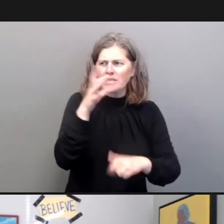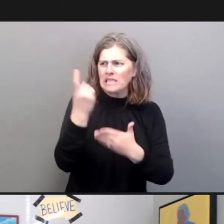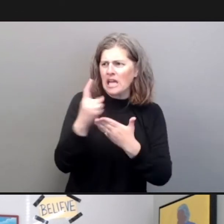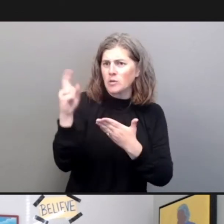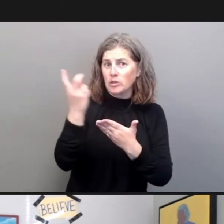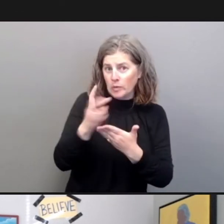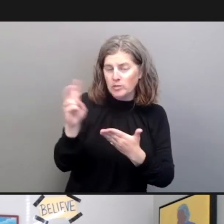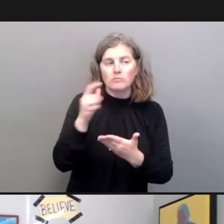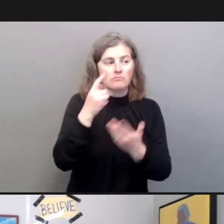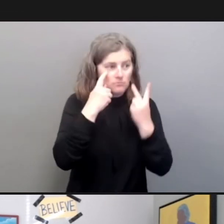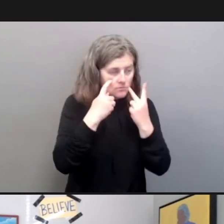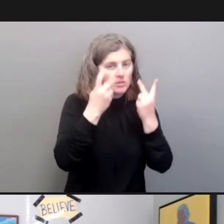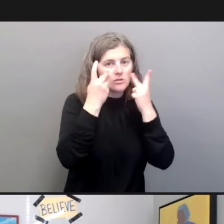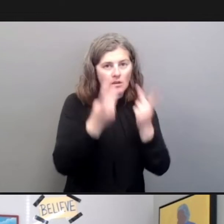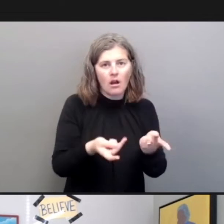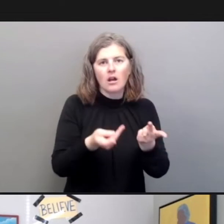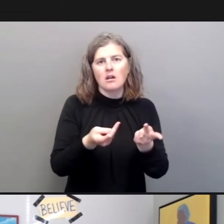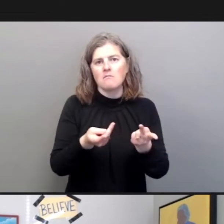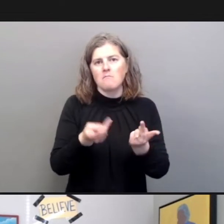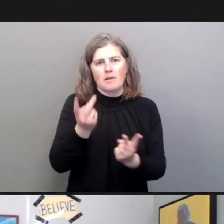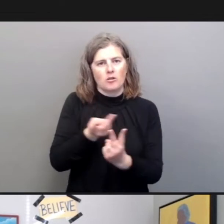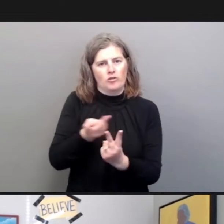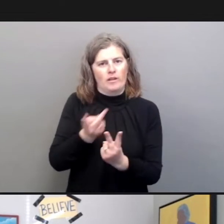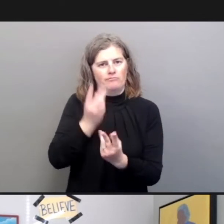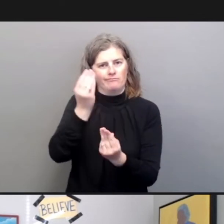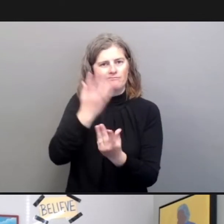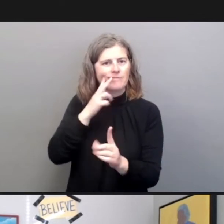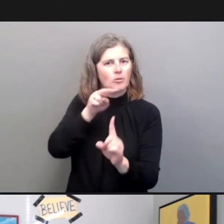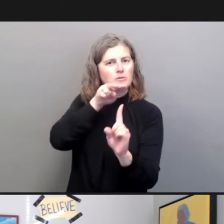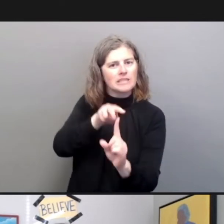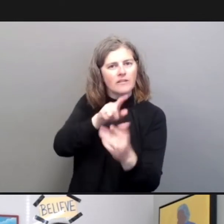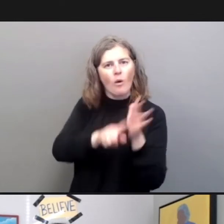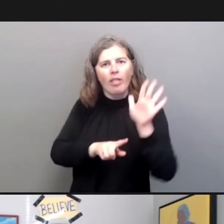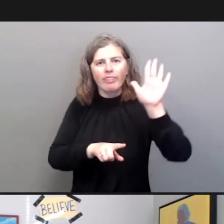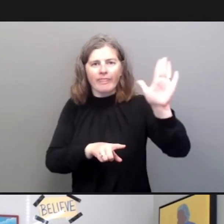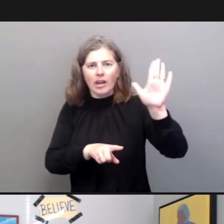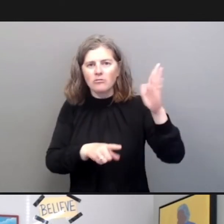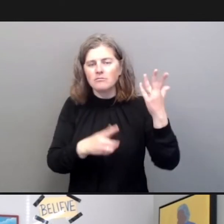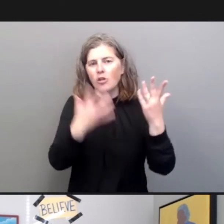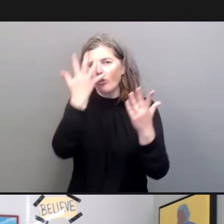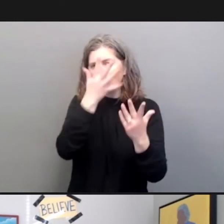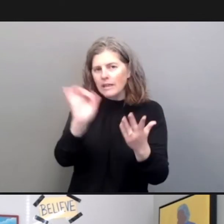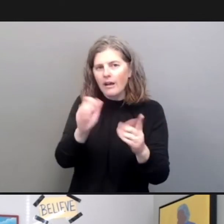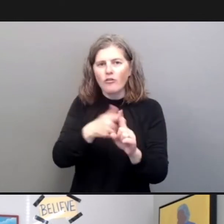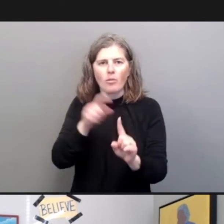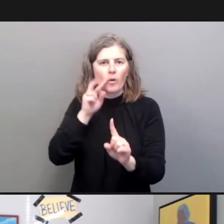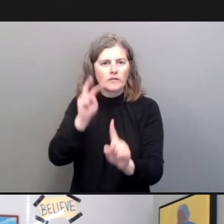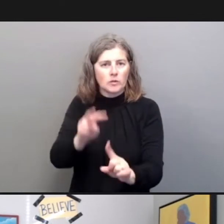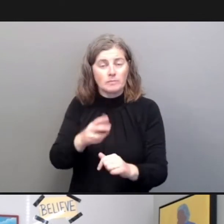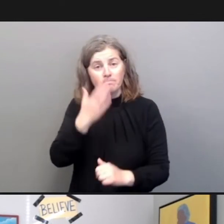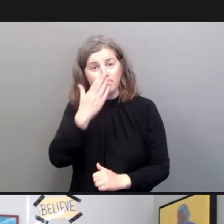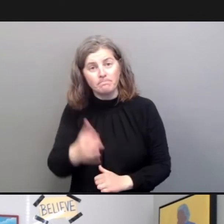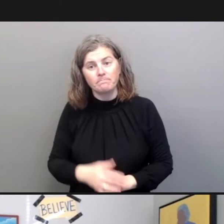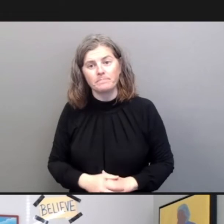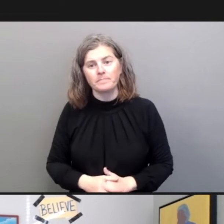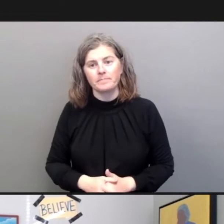and maybe the two of them can give us some perspective from those points of view. Thanks.